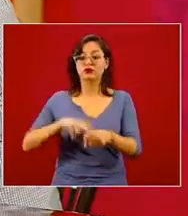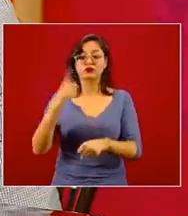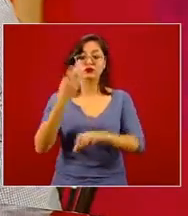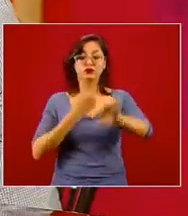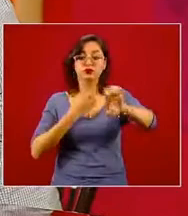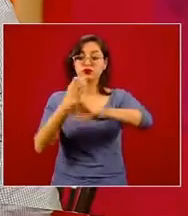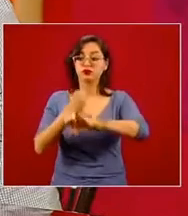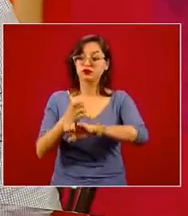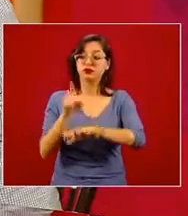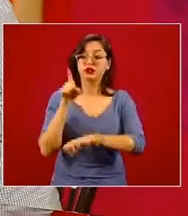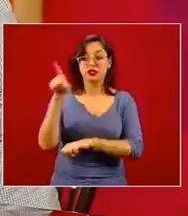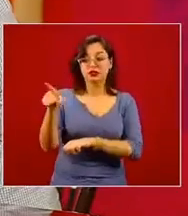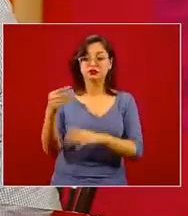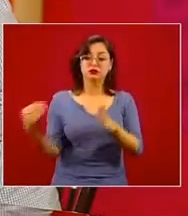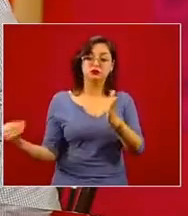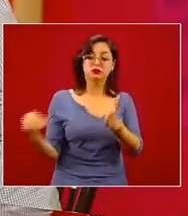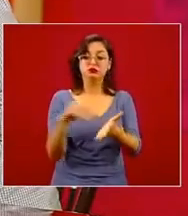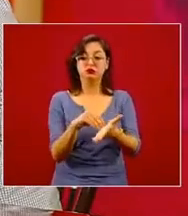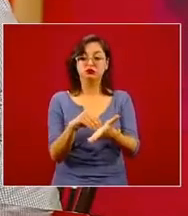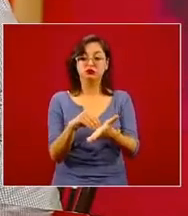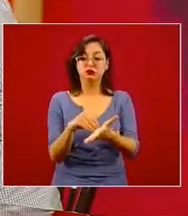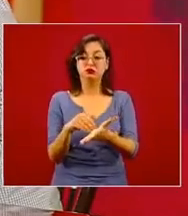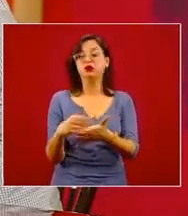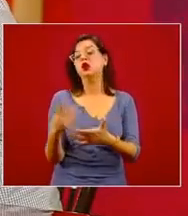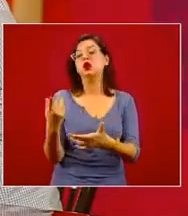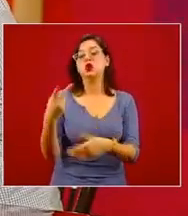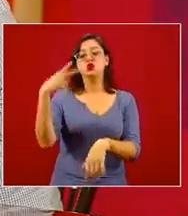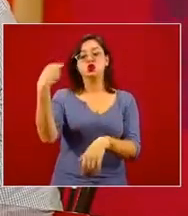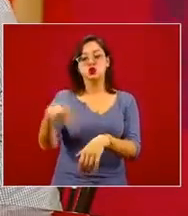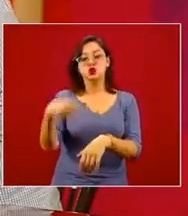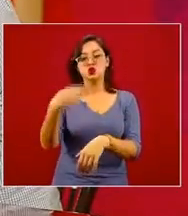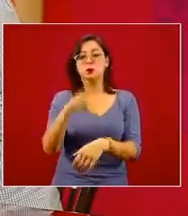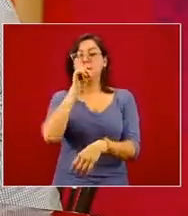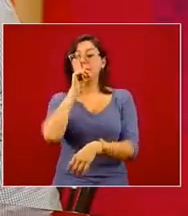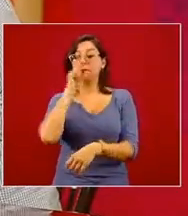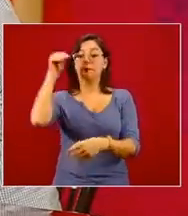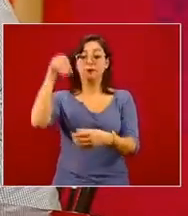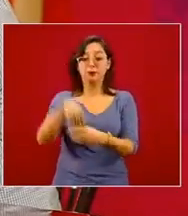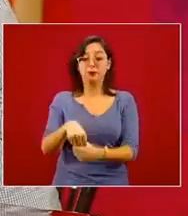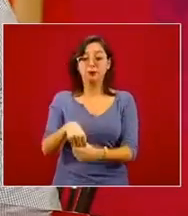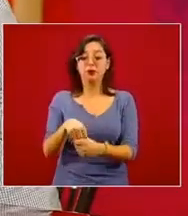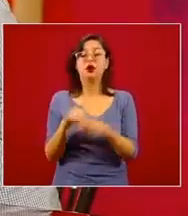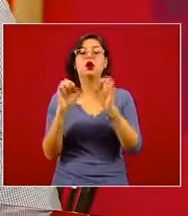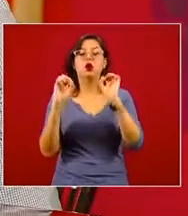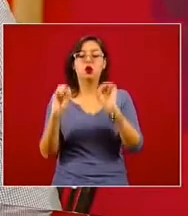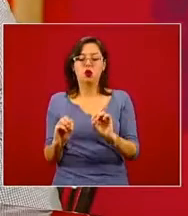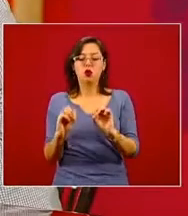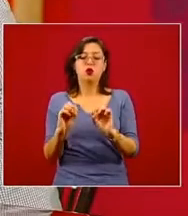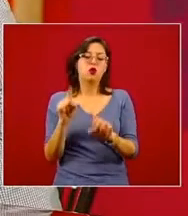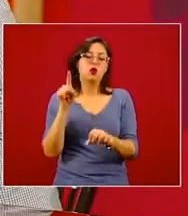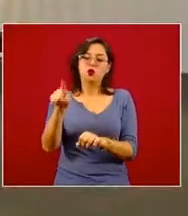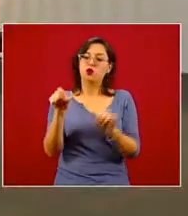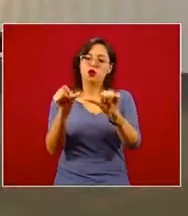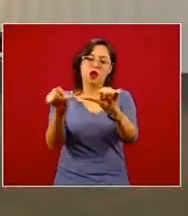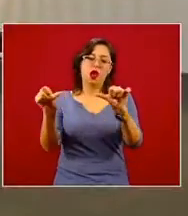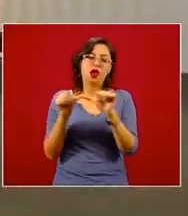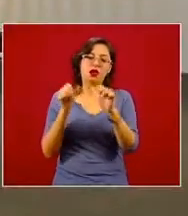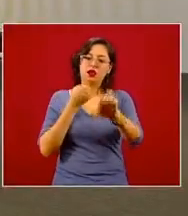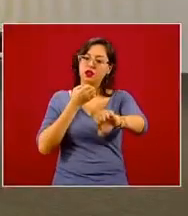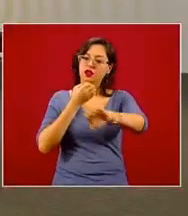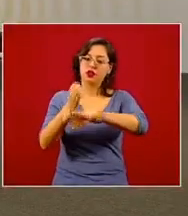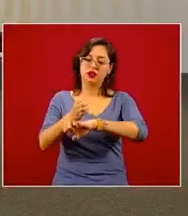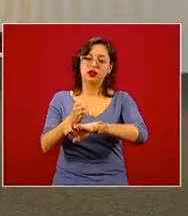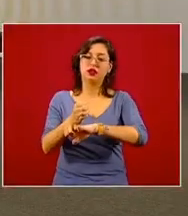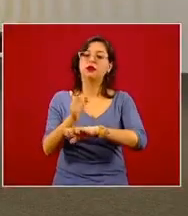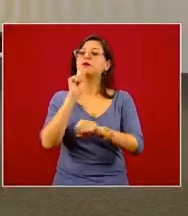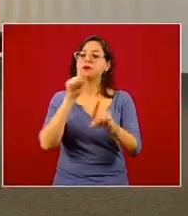That's not something that the federal area does. The same medical unit with their username and